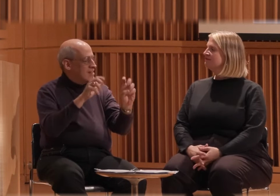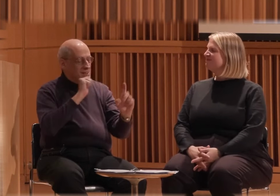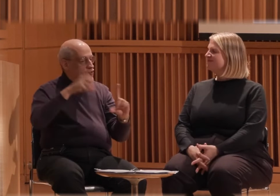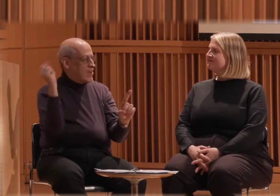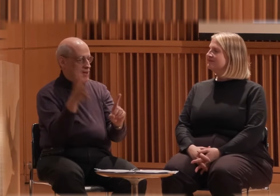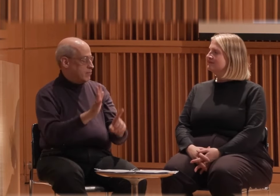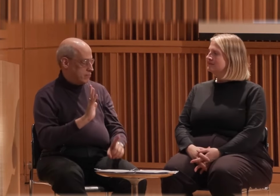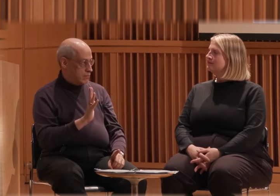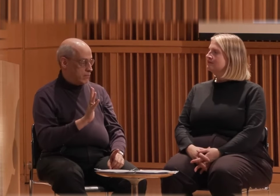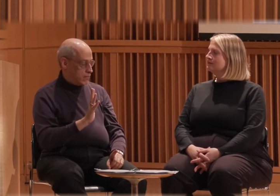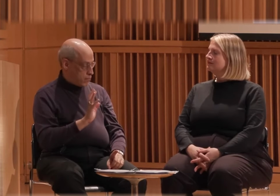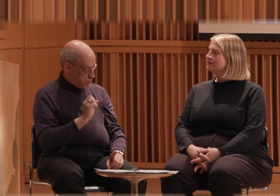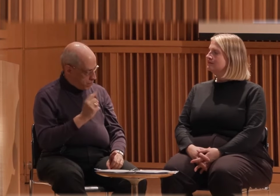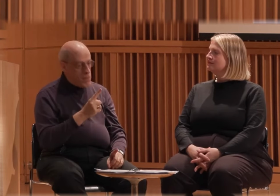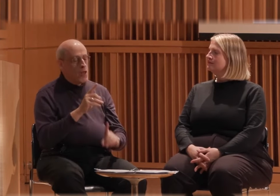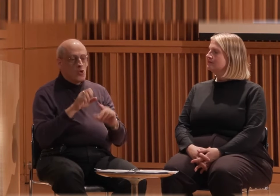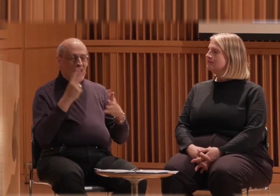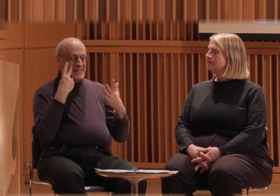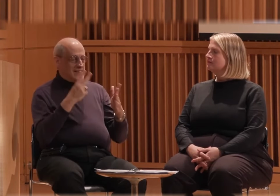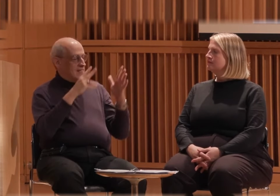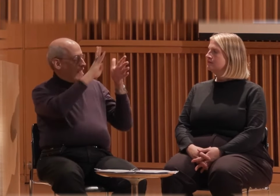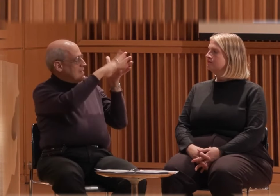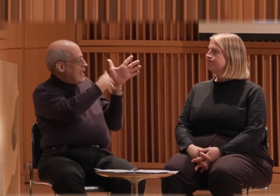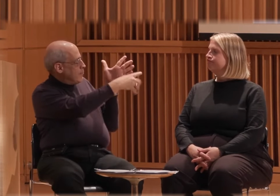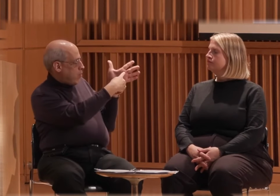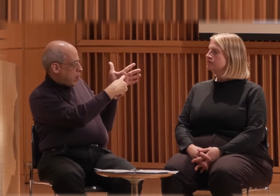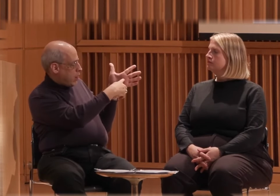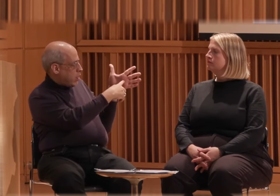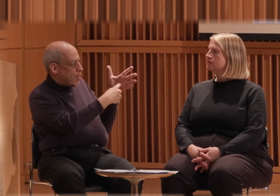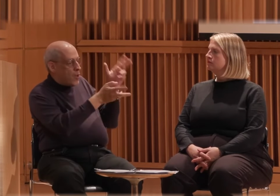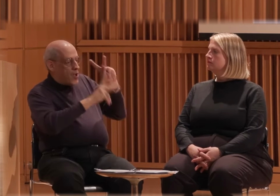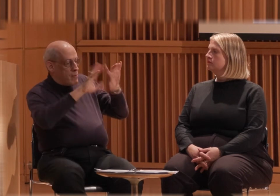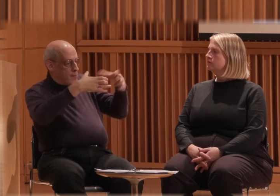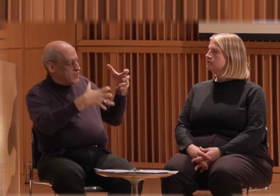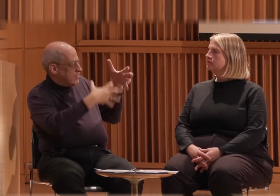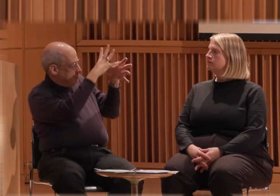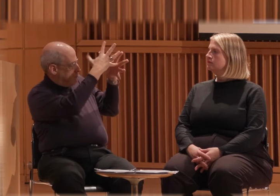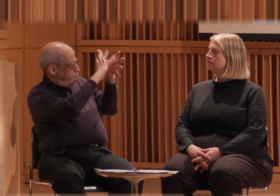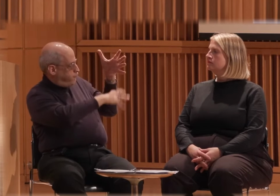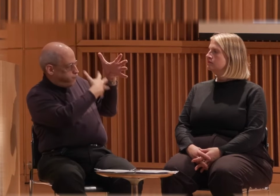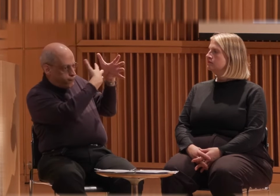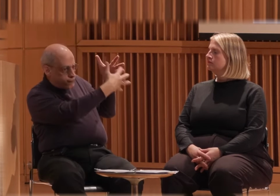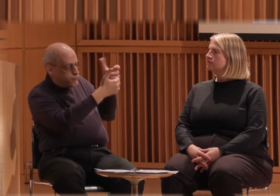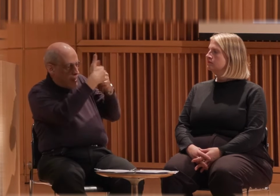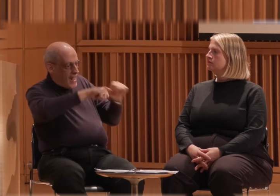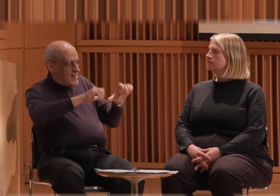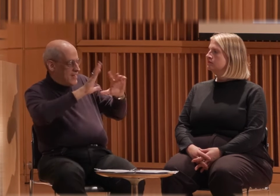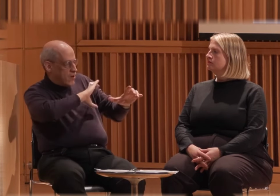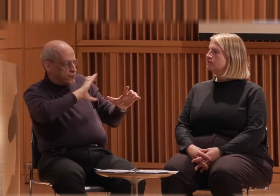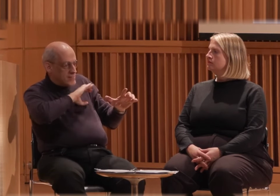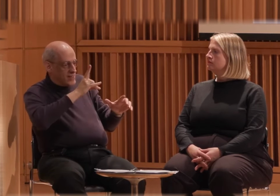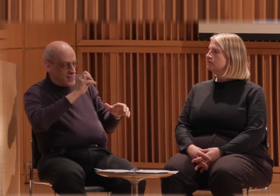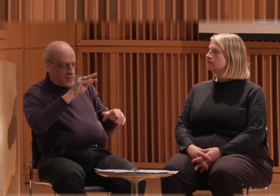non-randomness. So you can look at a table and parse the population by, say, any demographic category you